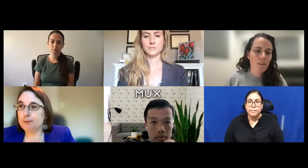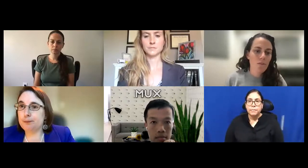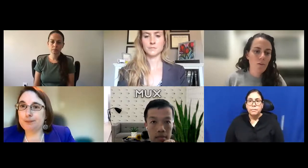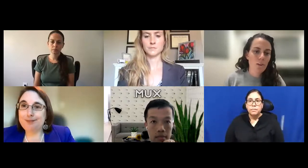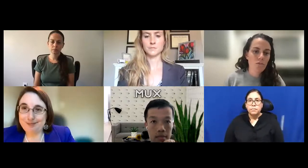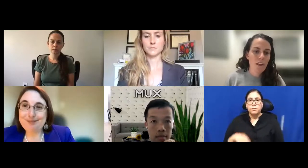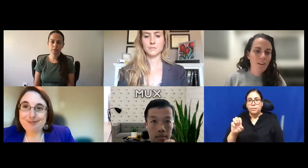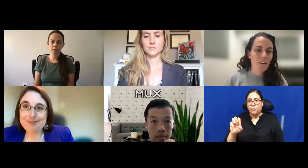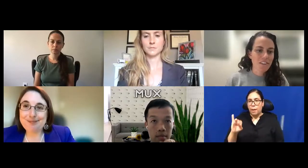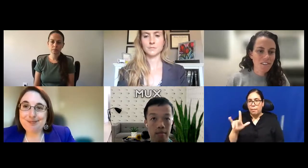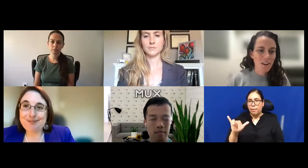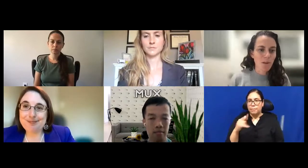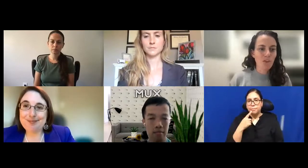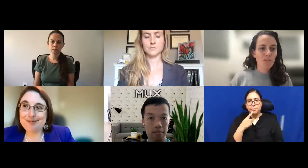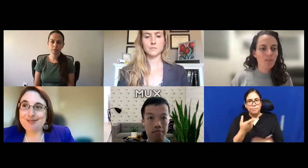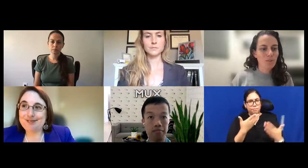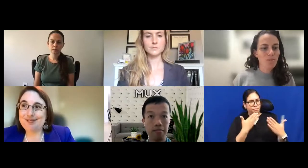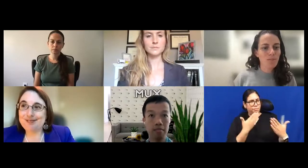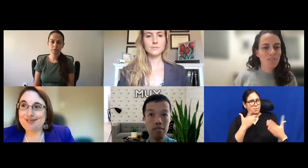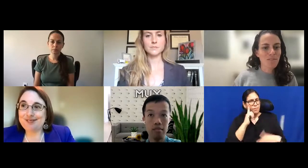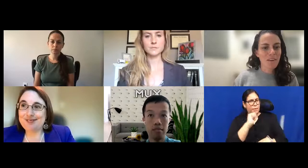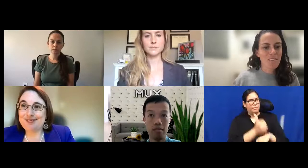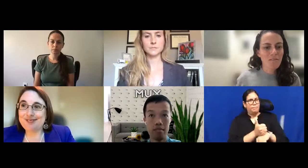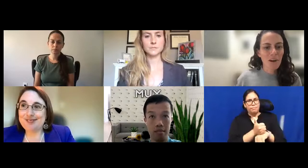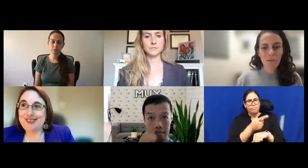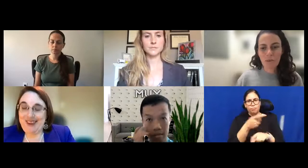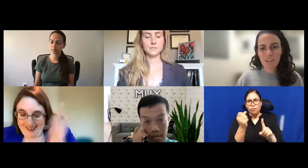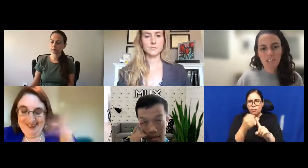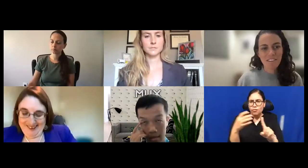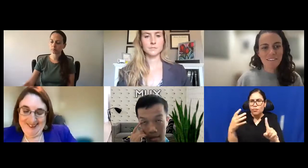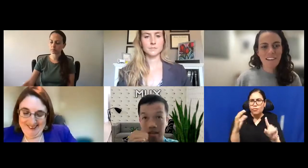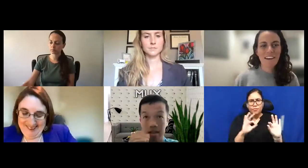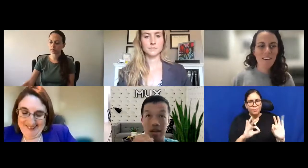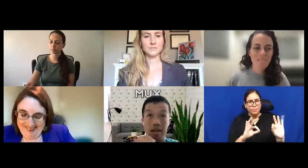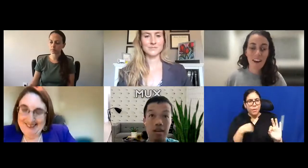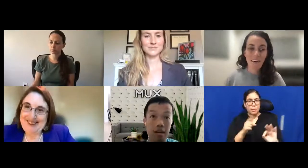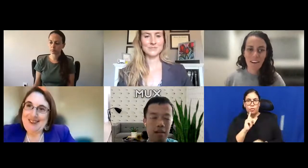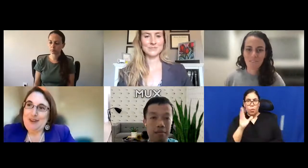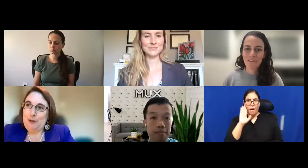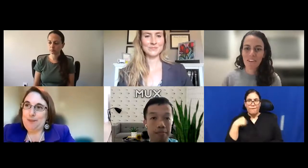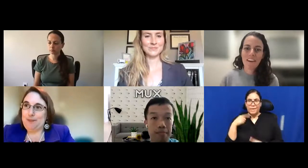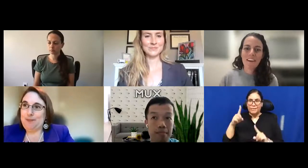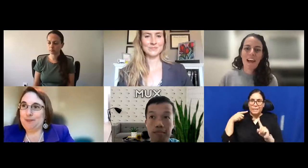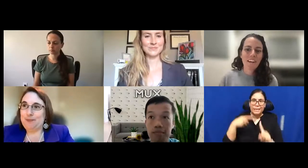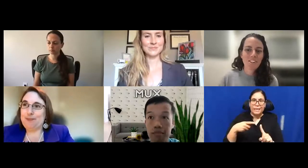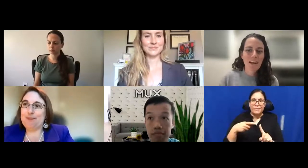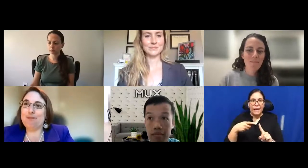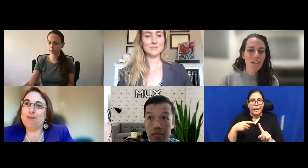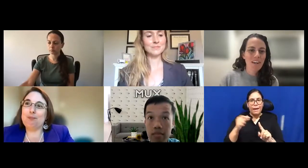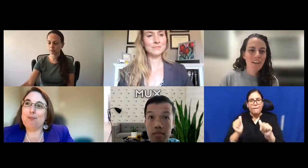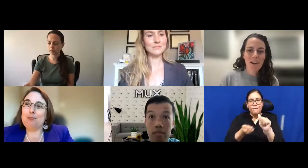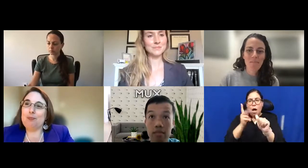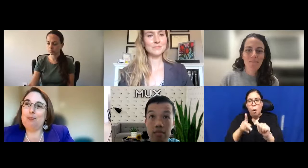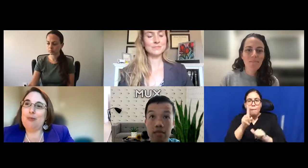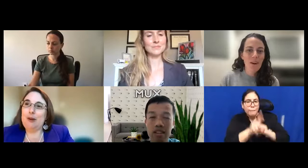Great. Thank you so much for that context setting. I'm sure there'll be some specific follow-up questions. I already have several. Ashley, I'm